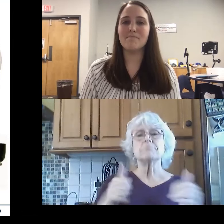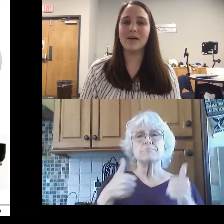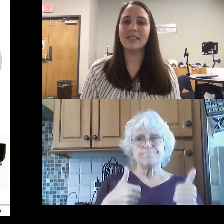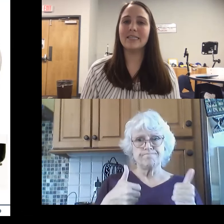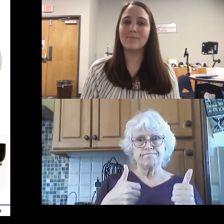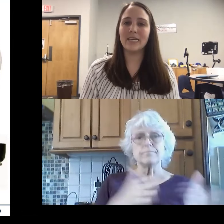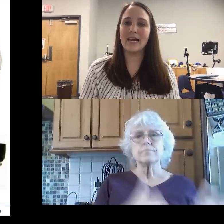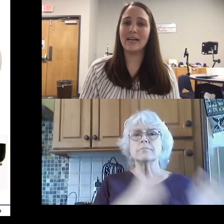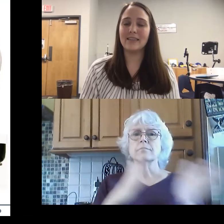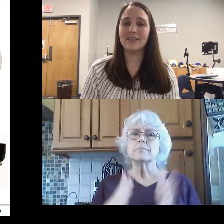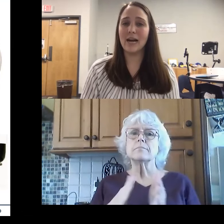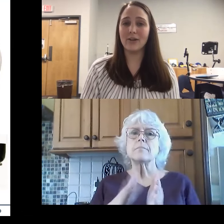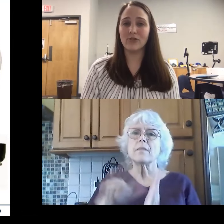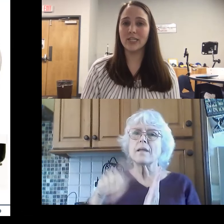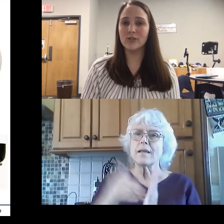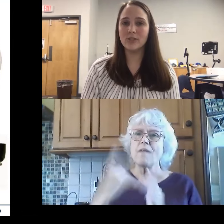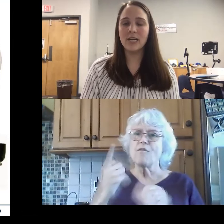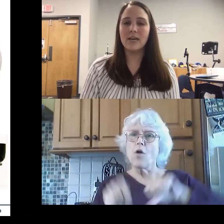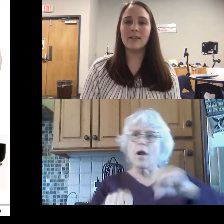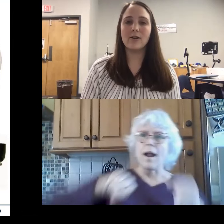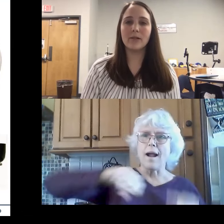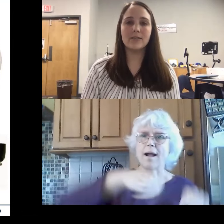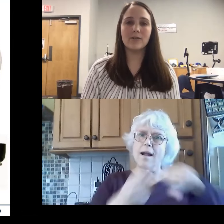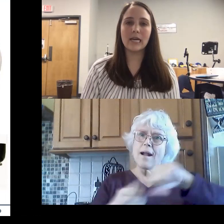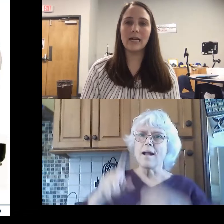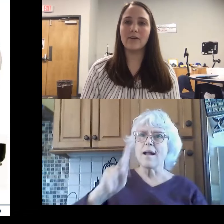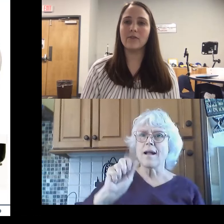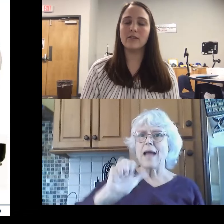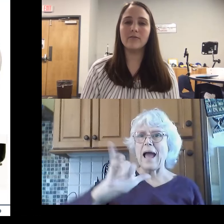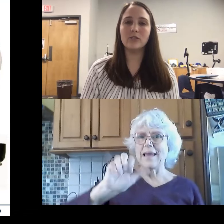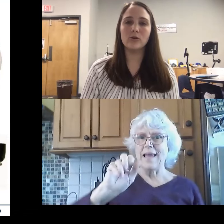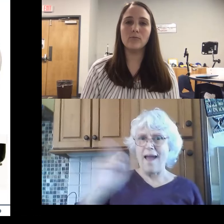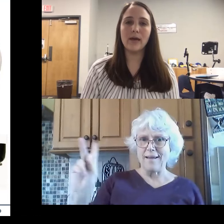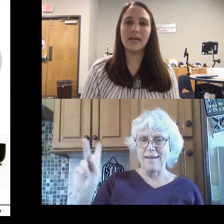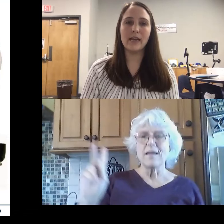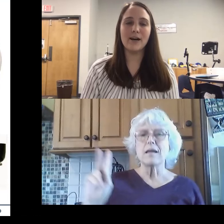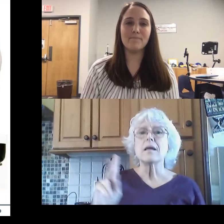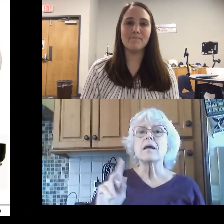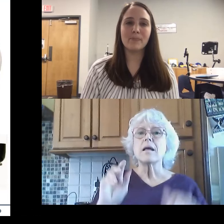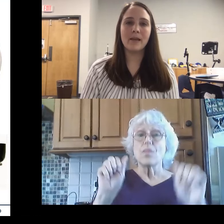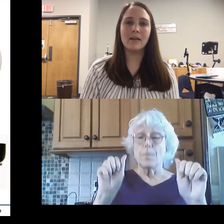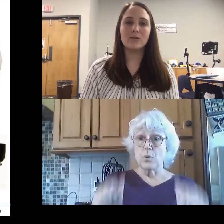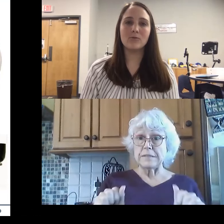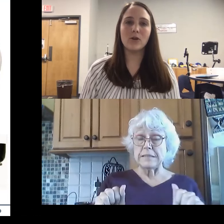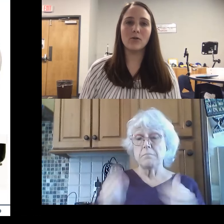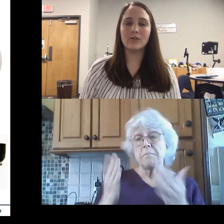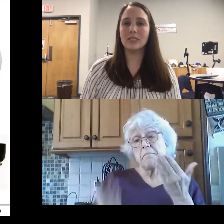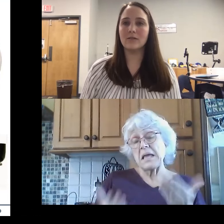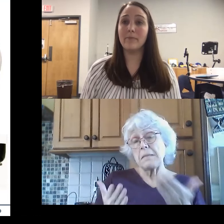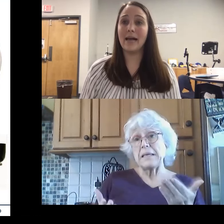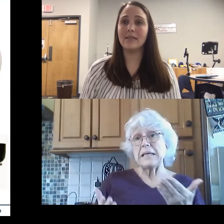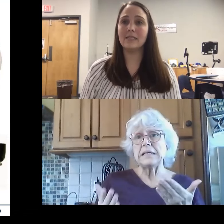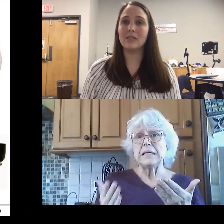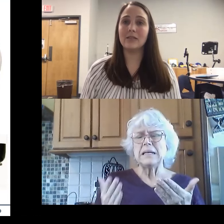um, an adapted kayak. These are outriggers that are placed on the kayak for an individual who may, um, don't know their